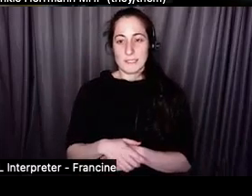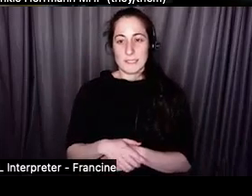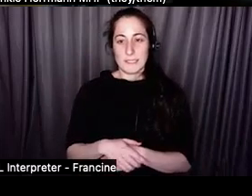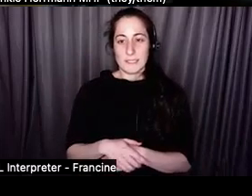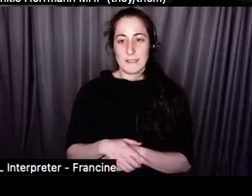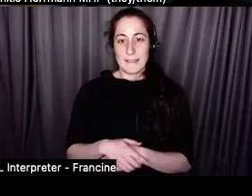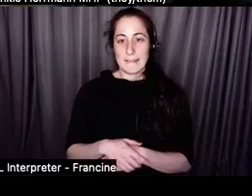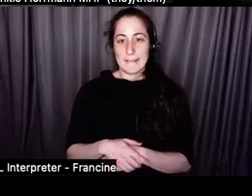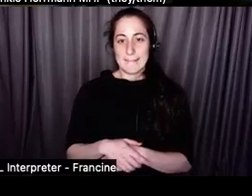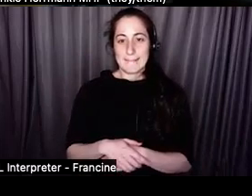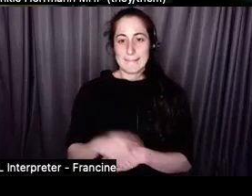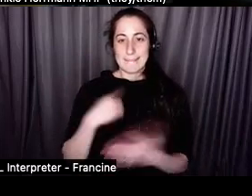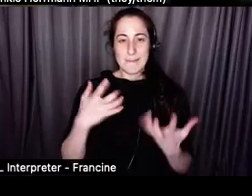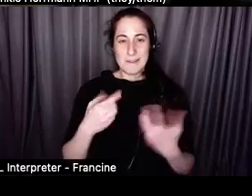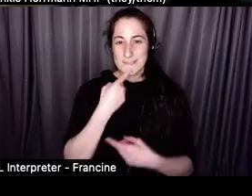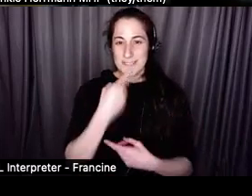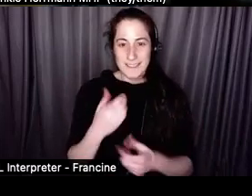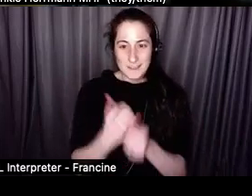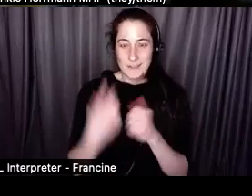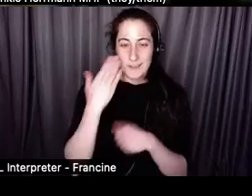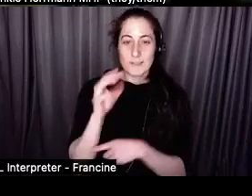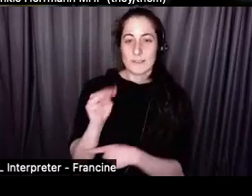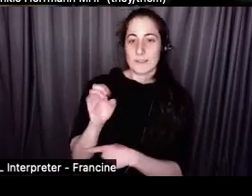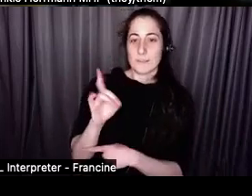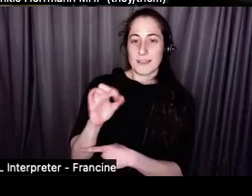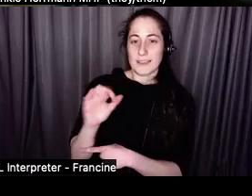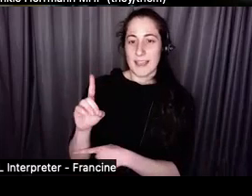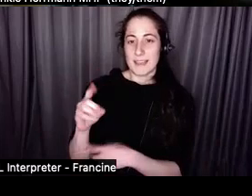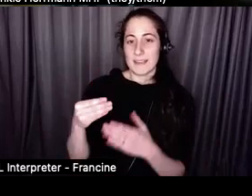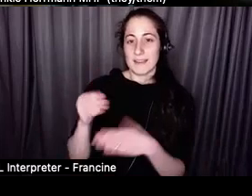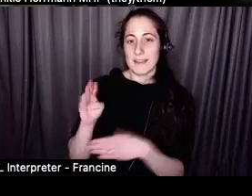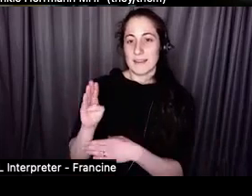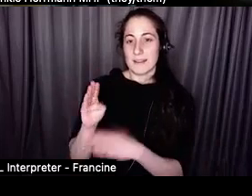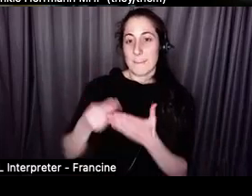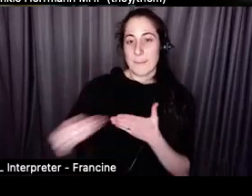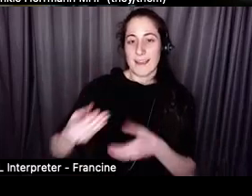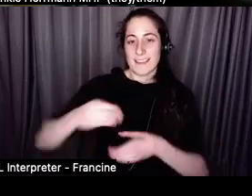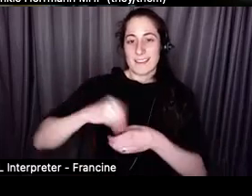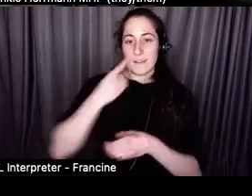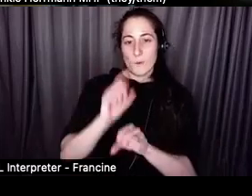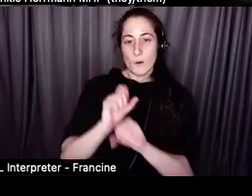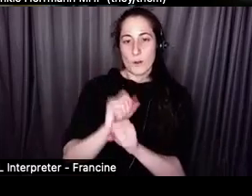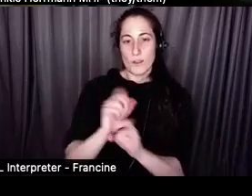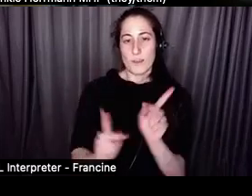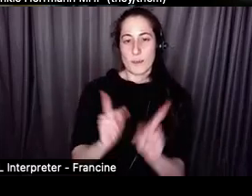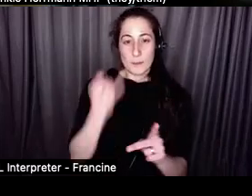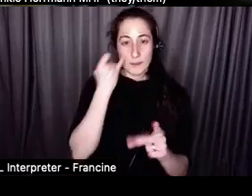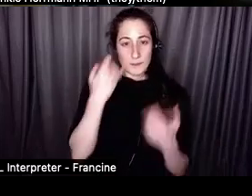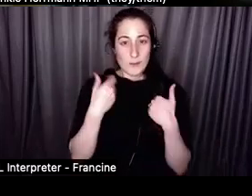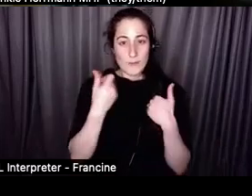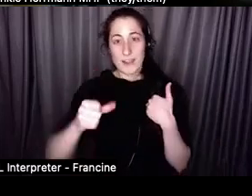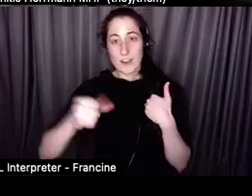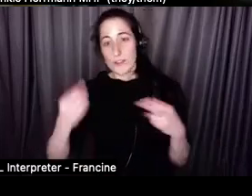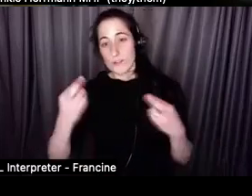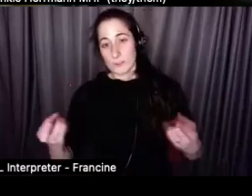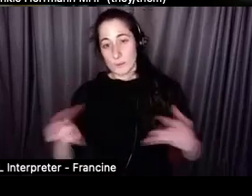which I just want to say it out loud so people, there we go, Medicaid buy-in for working people. But I don't know if you wanted to share any additional resources